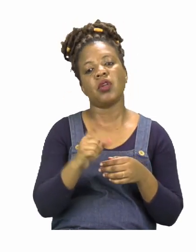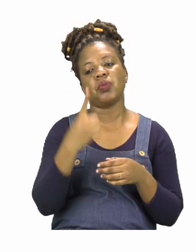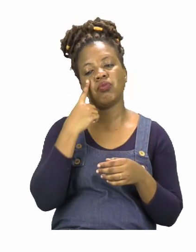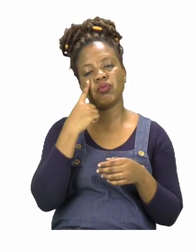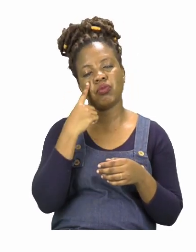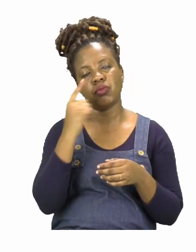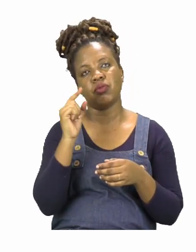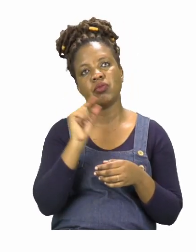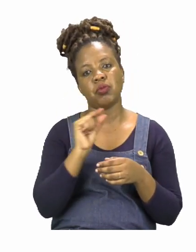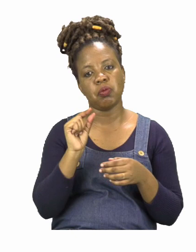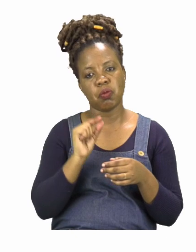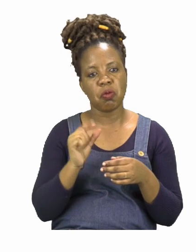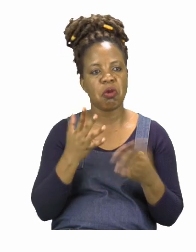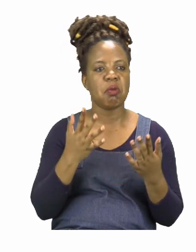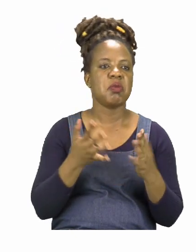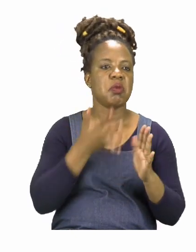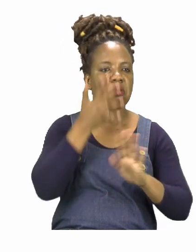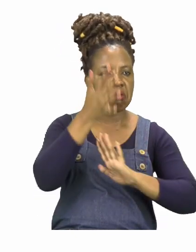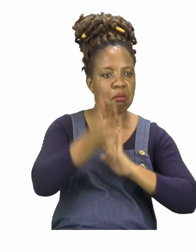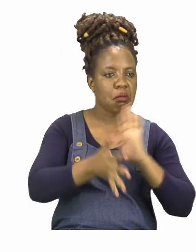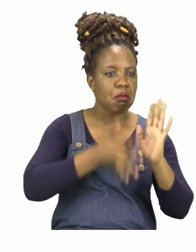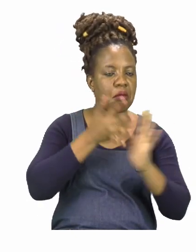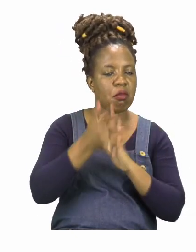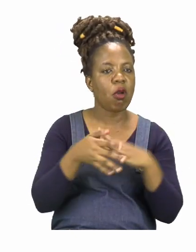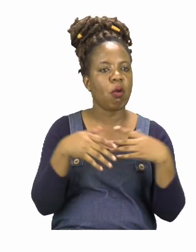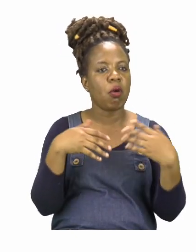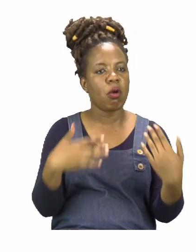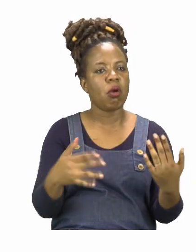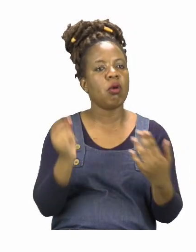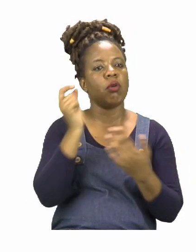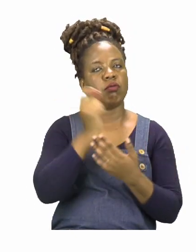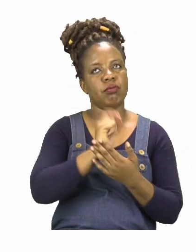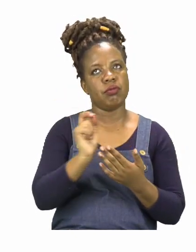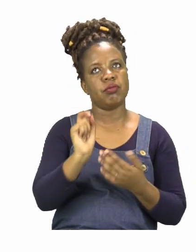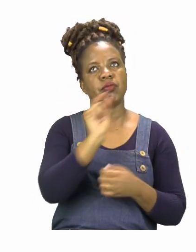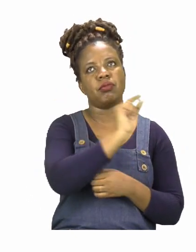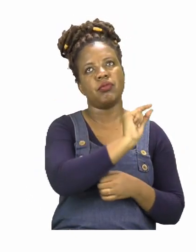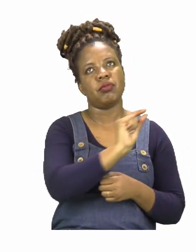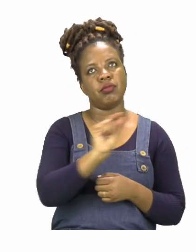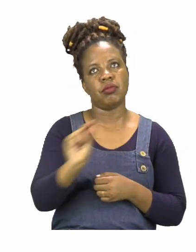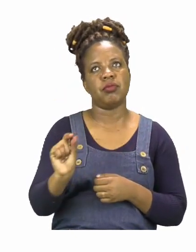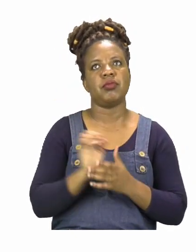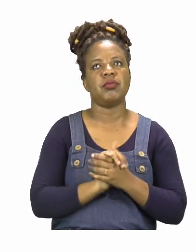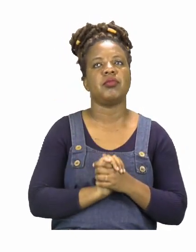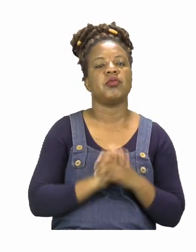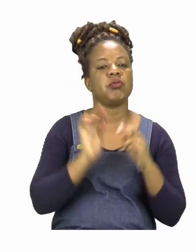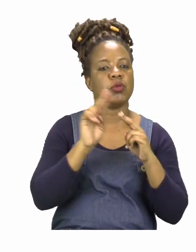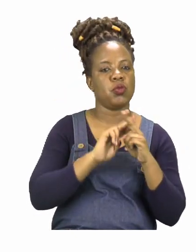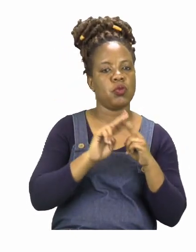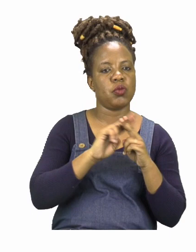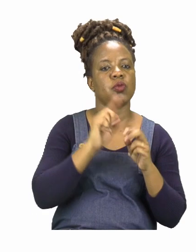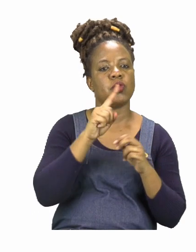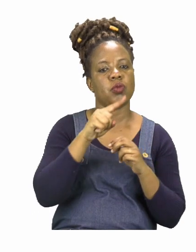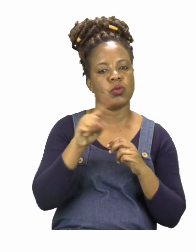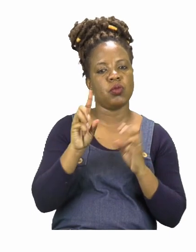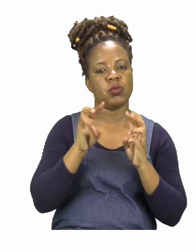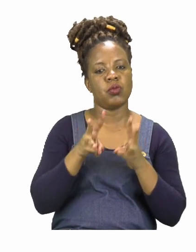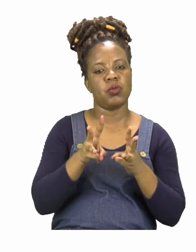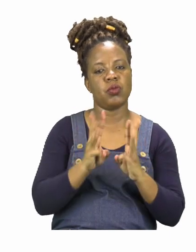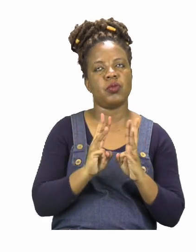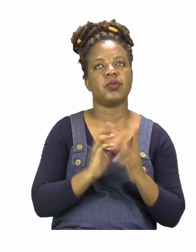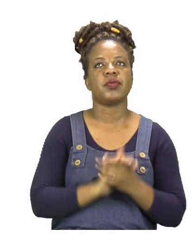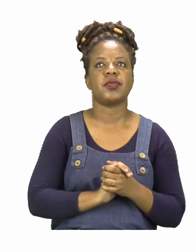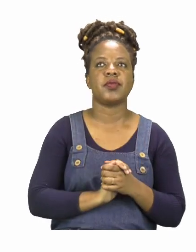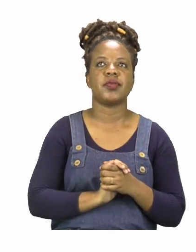you're speaking to someone. Just make sure that you use them correctly as well. Now that we are done